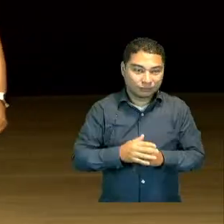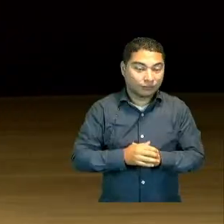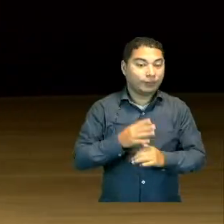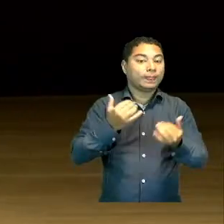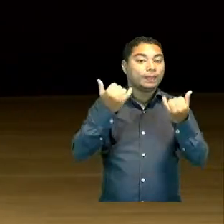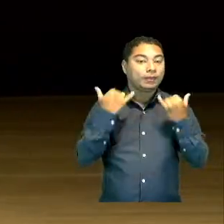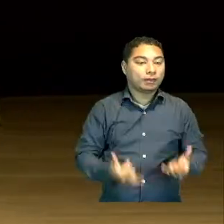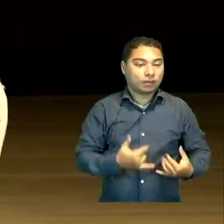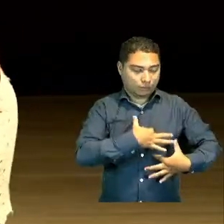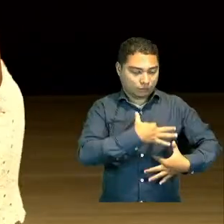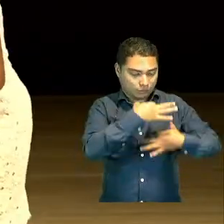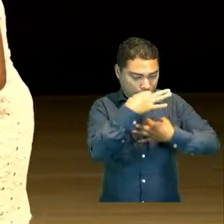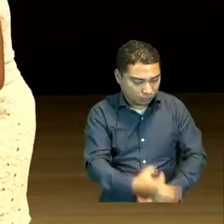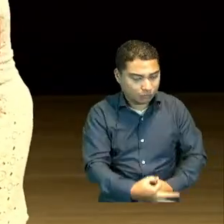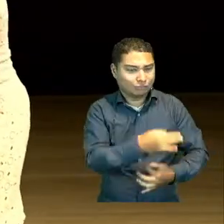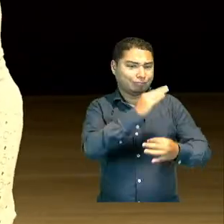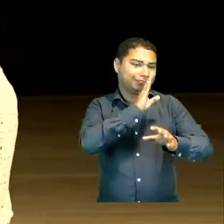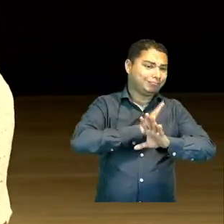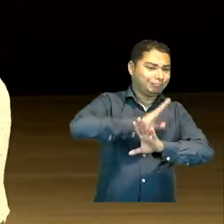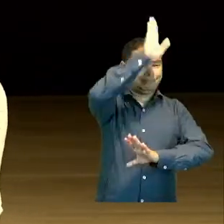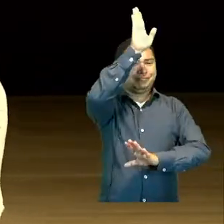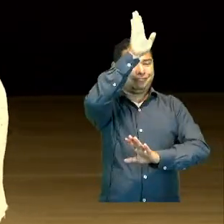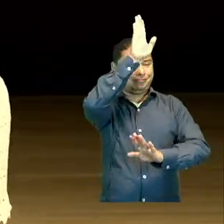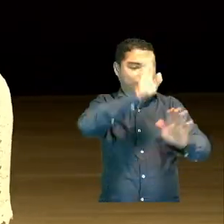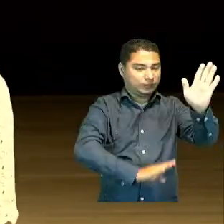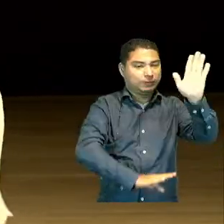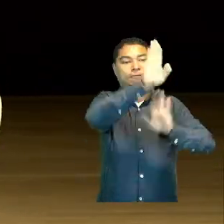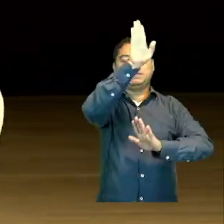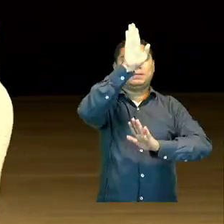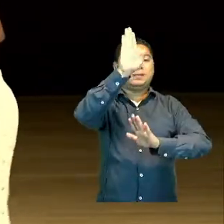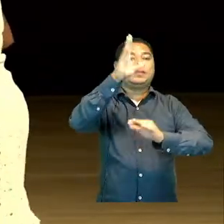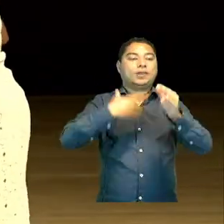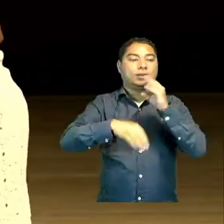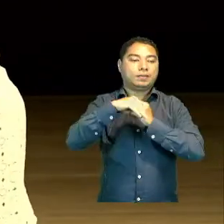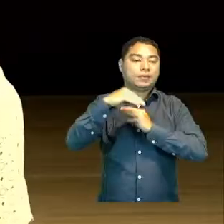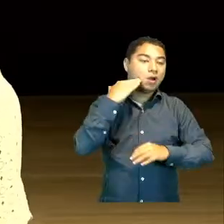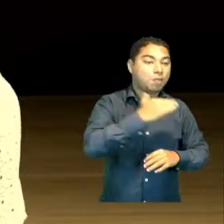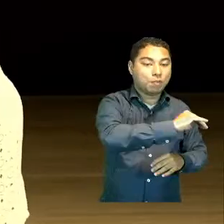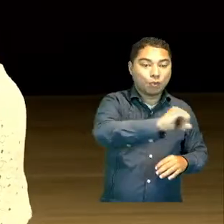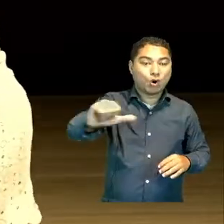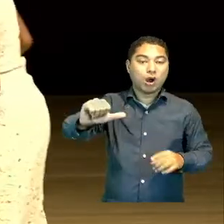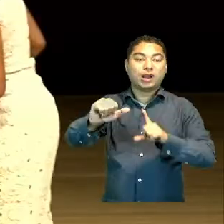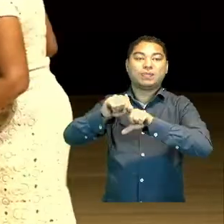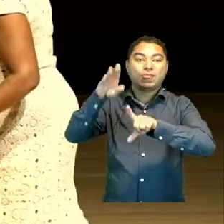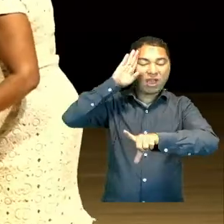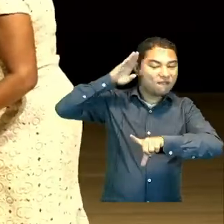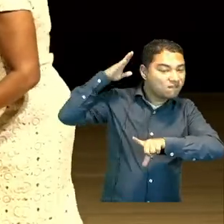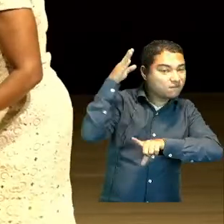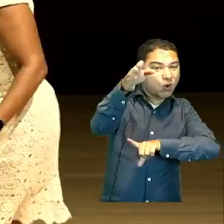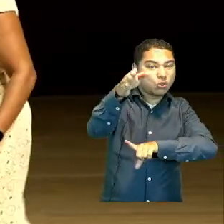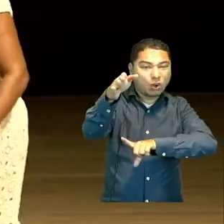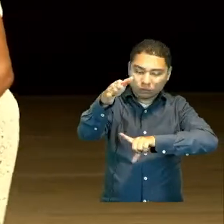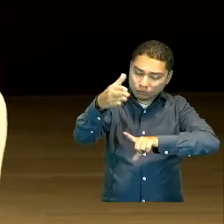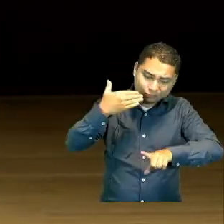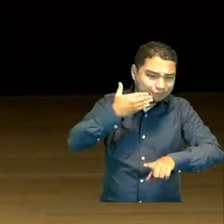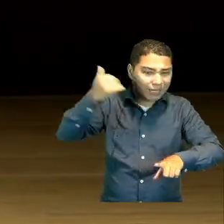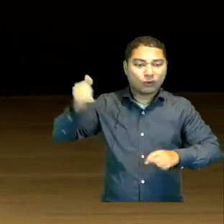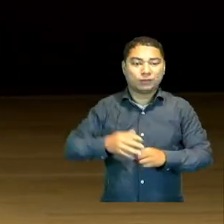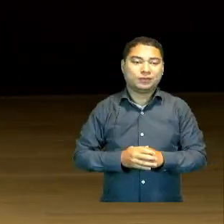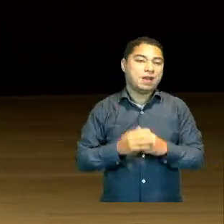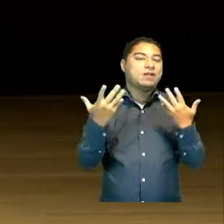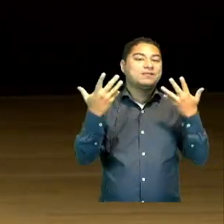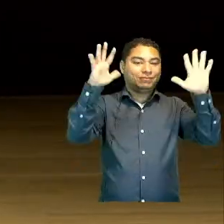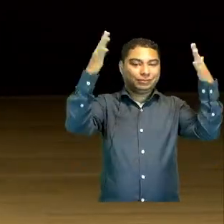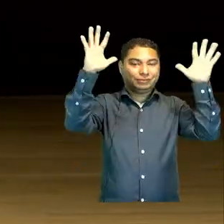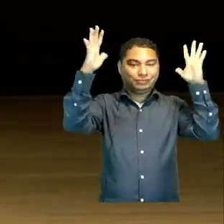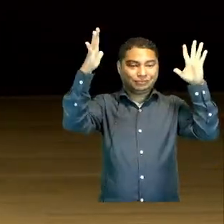for Black communities, so that dignity becomes the norm for different